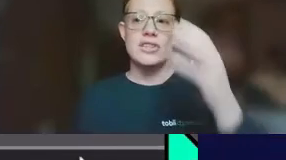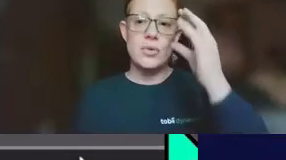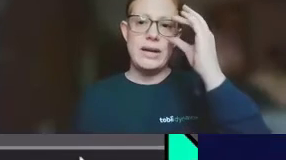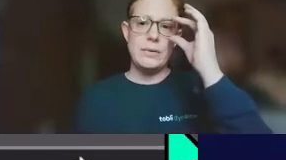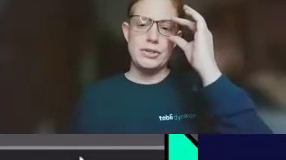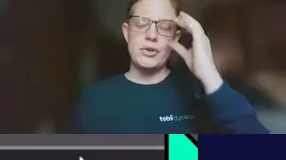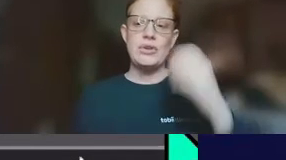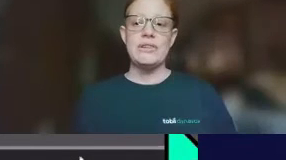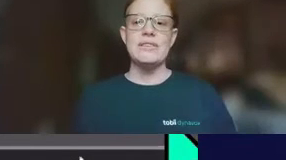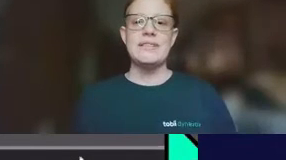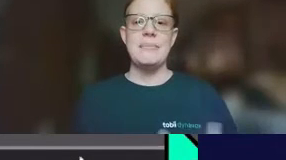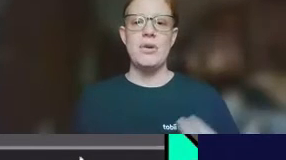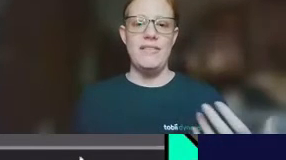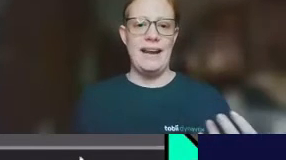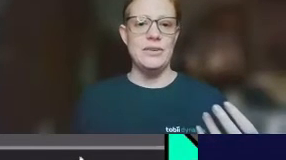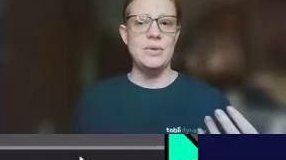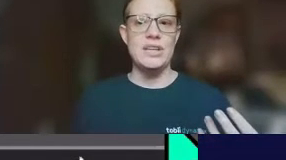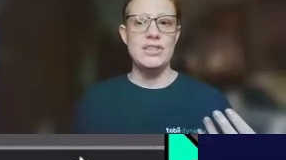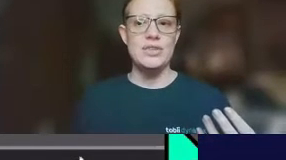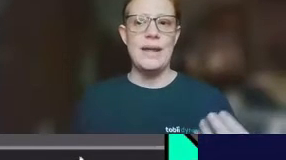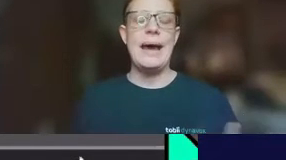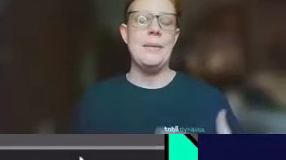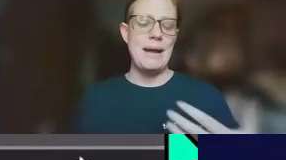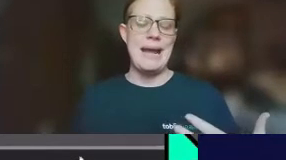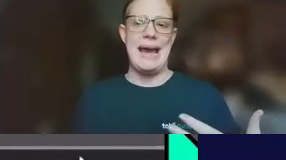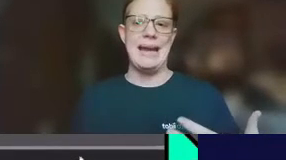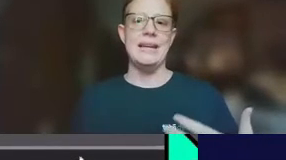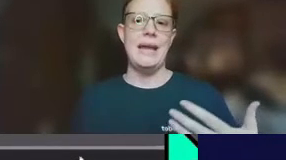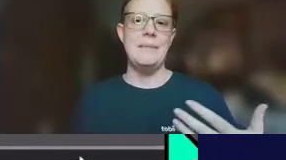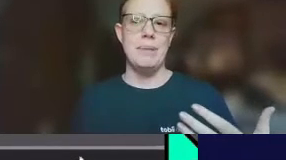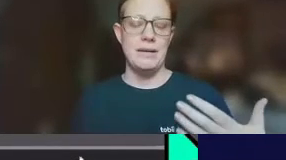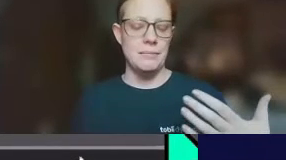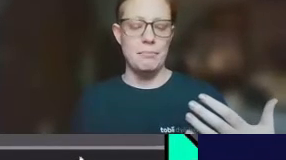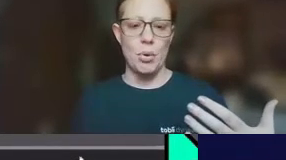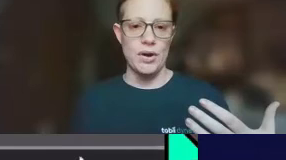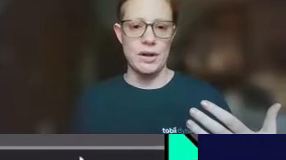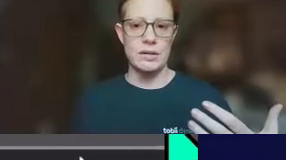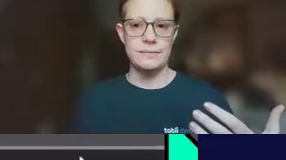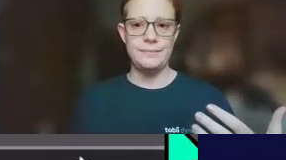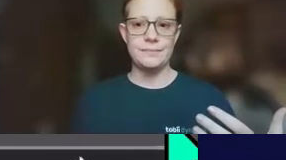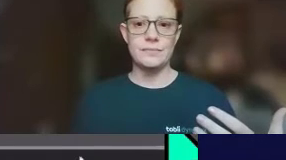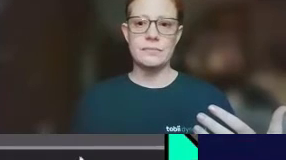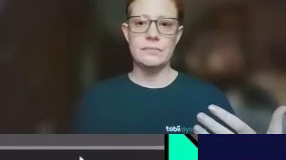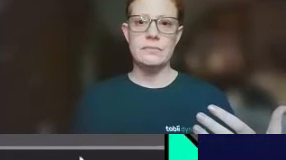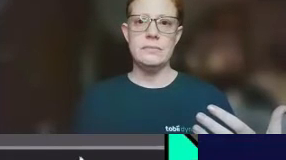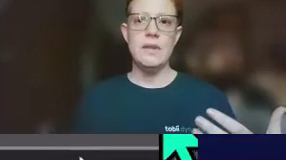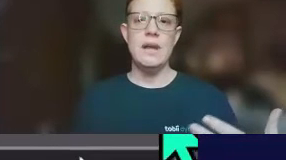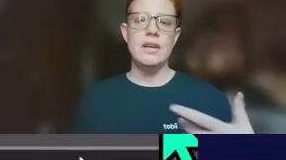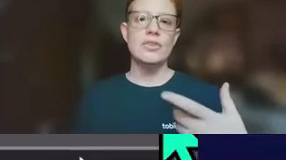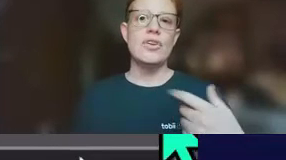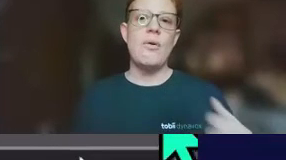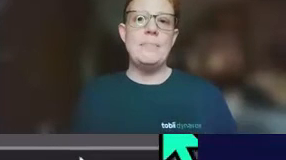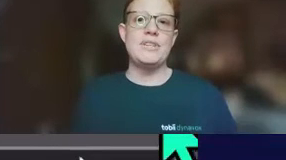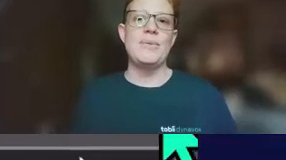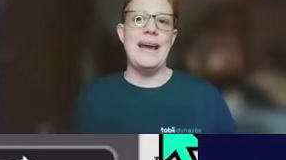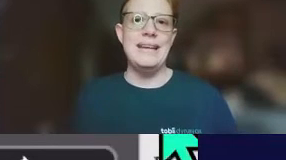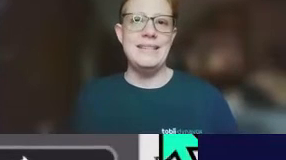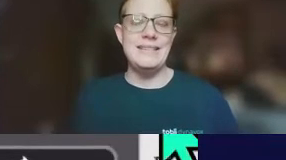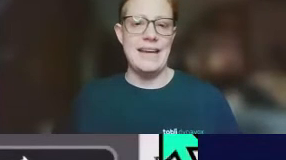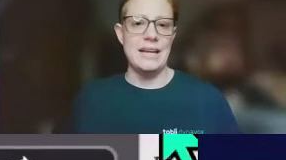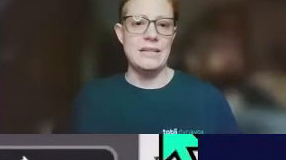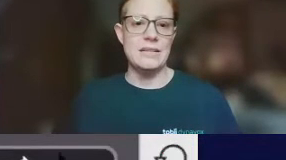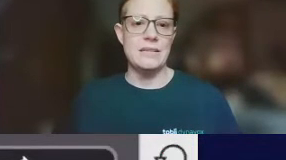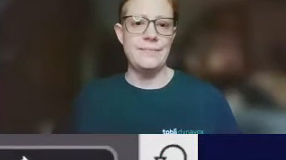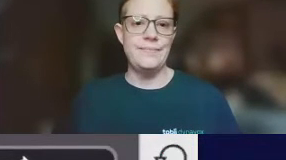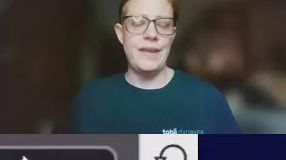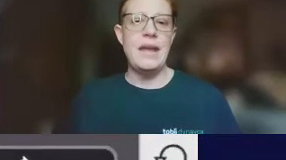So here we'll show you a little demo of how you can do that by adding a button border. You'll go up to edit